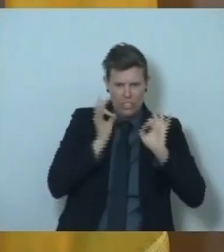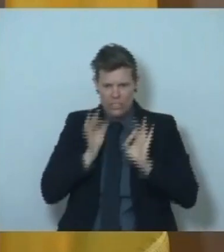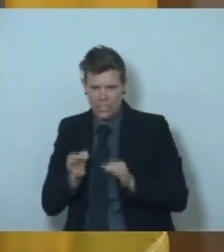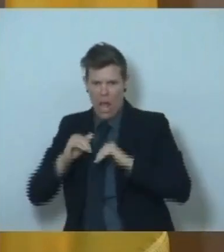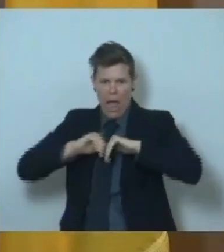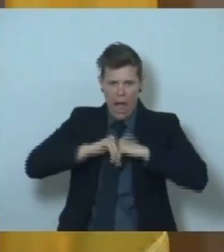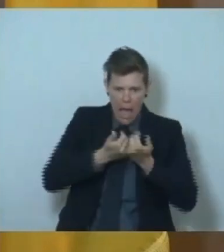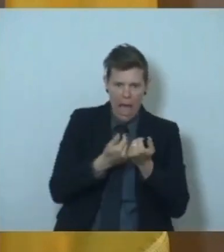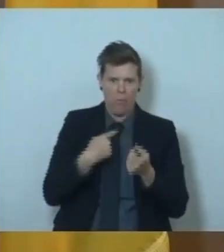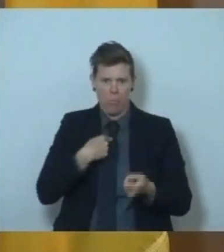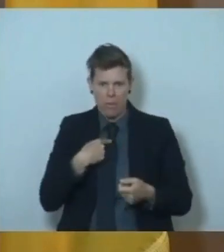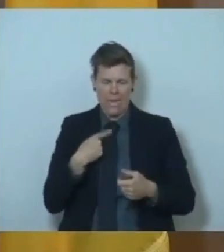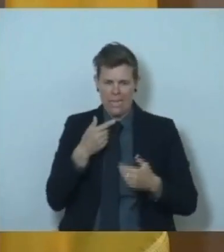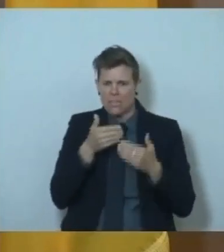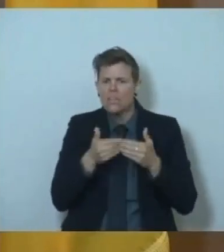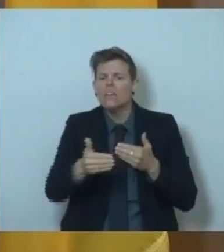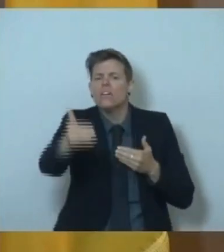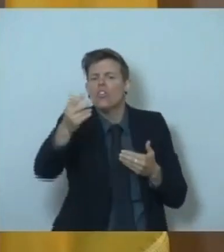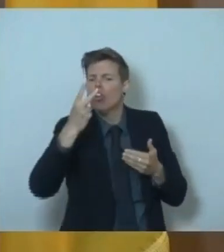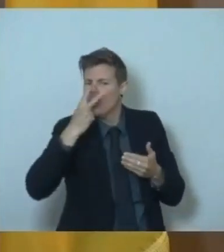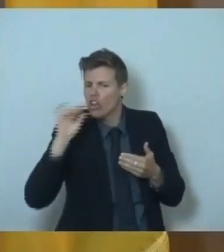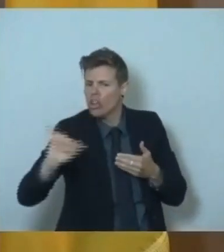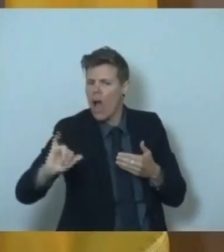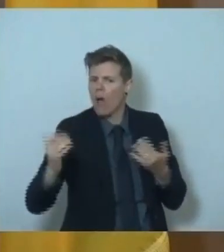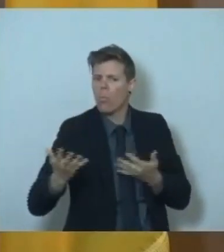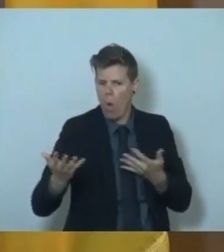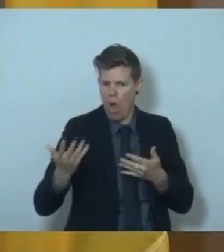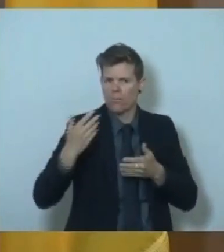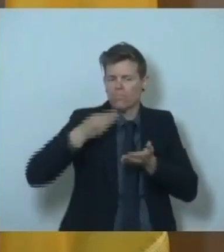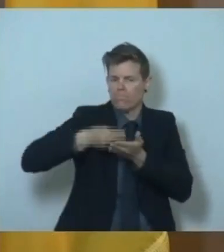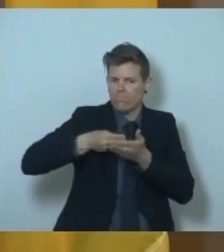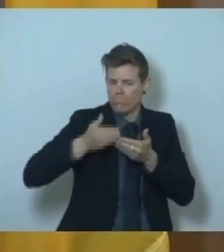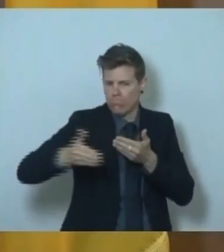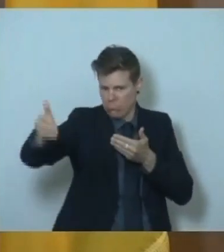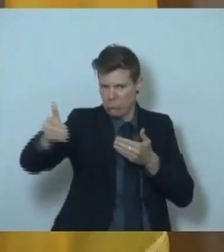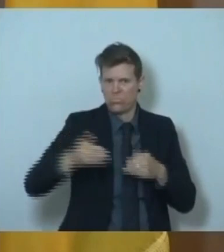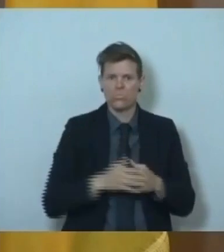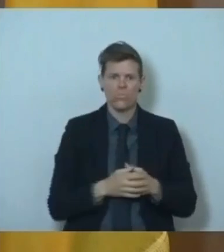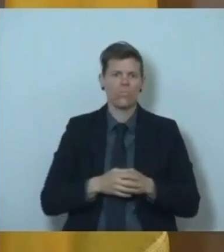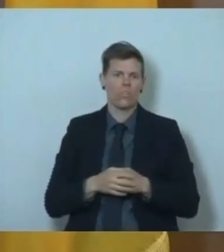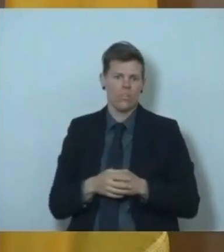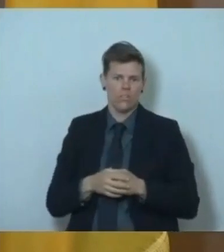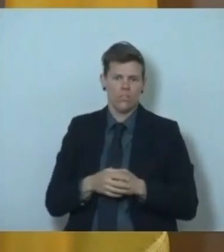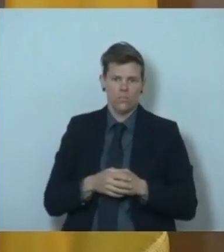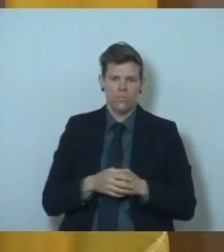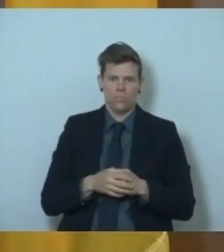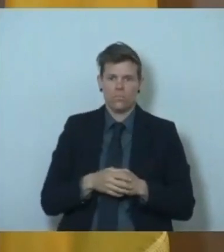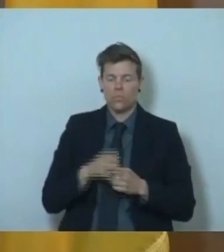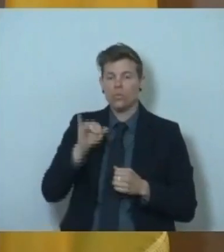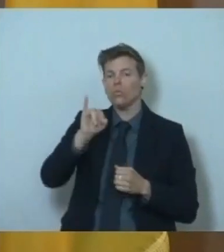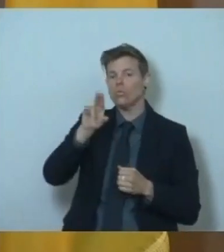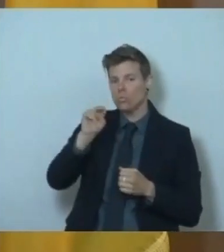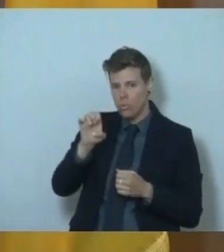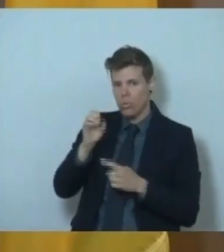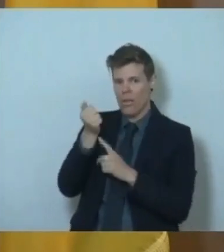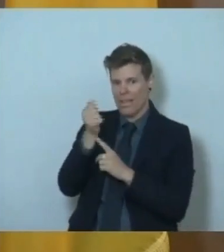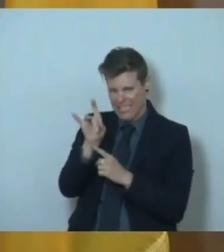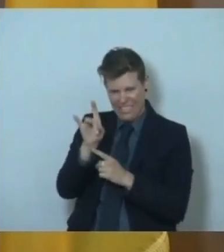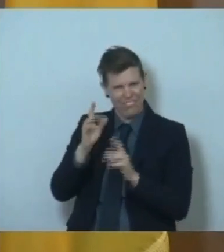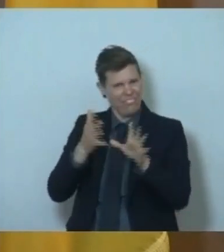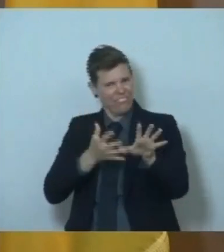in January. So, June 18th. In and out, and I'm feeling very optimistic about our